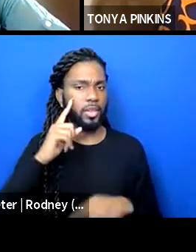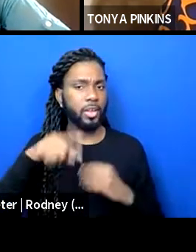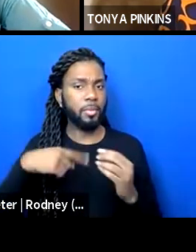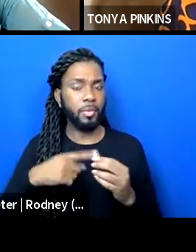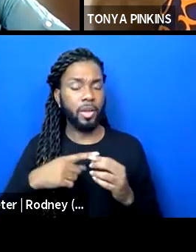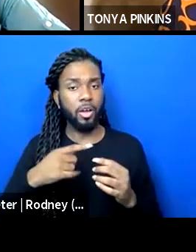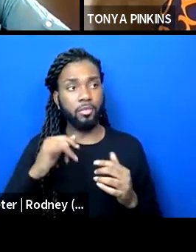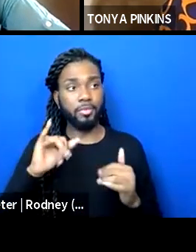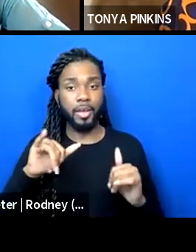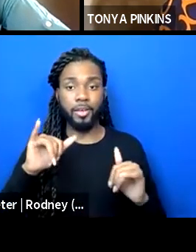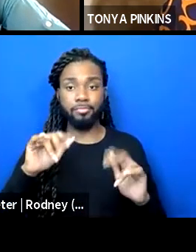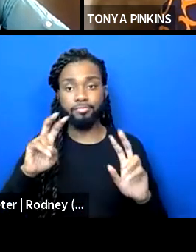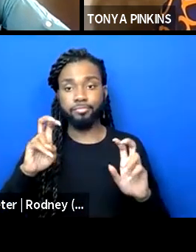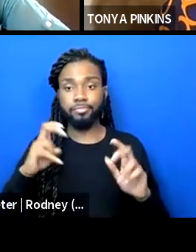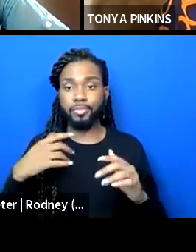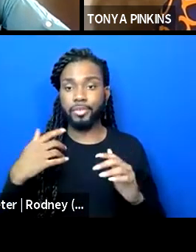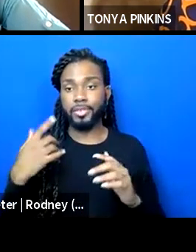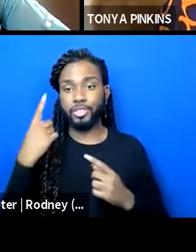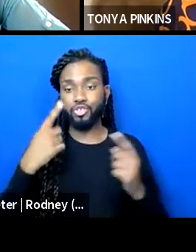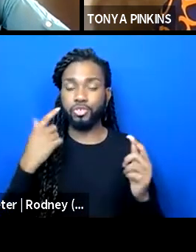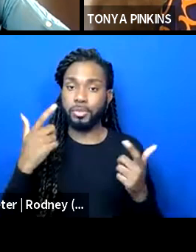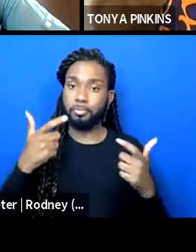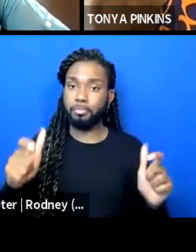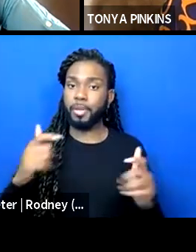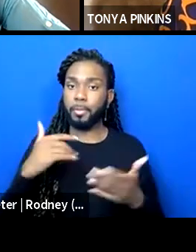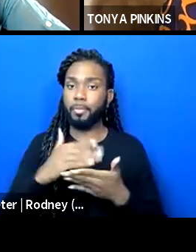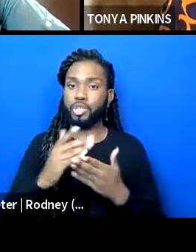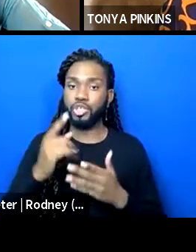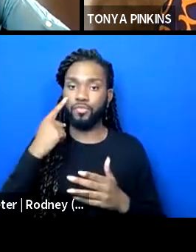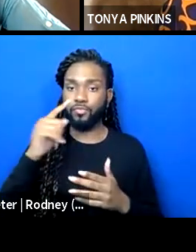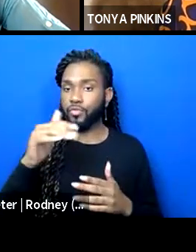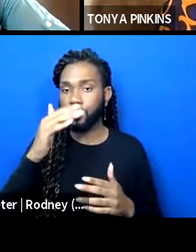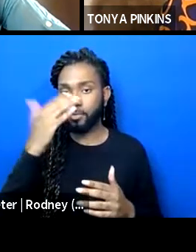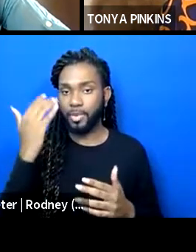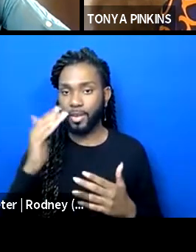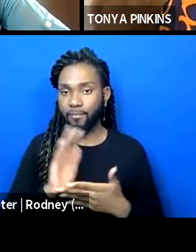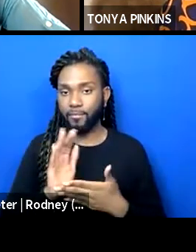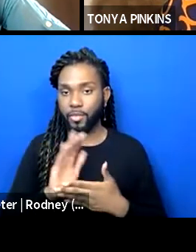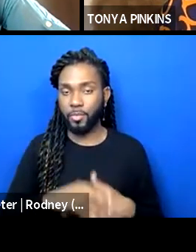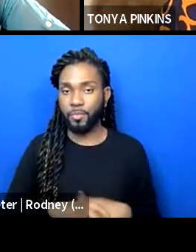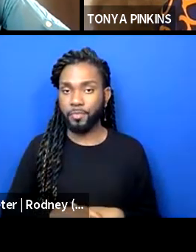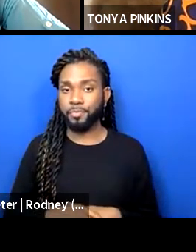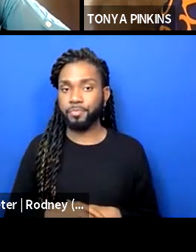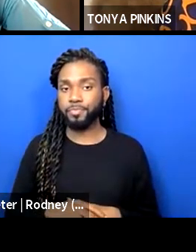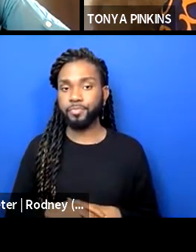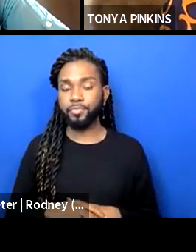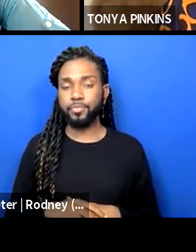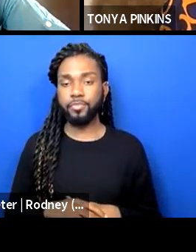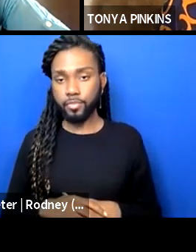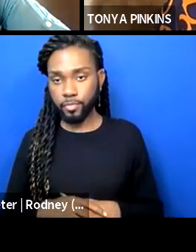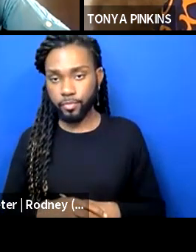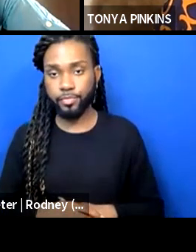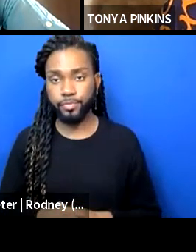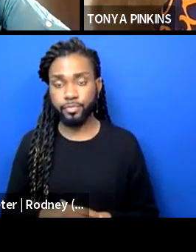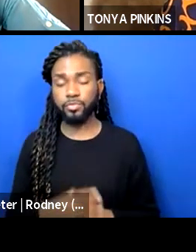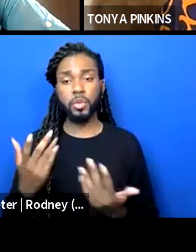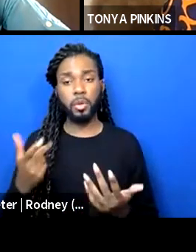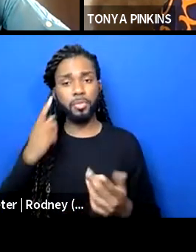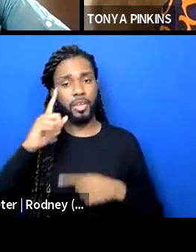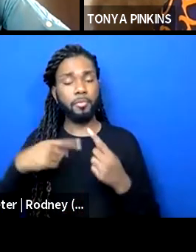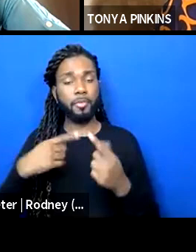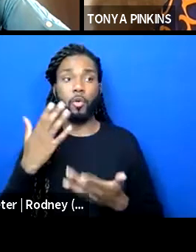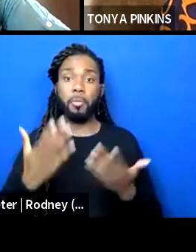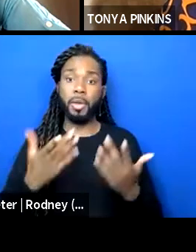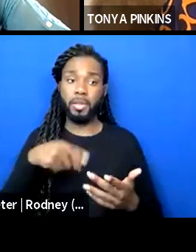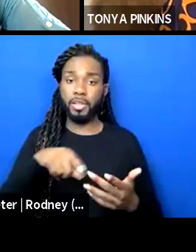big budget for a Black film, right? And so, so I'm thinking, well, maybe they just don't make a